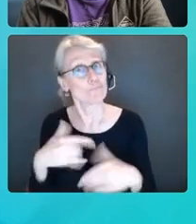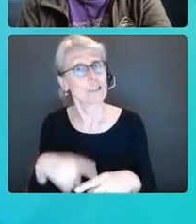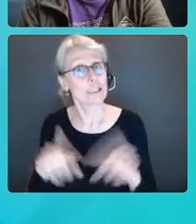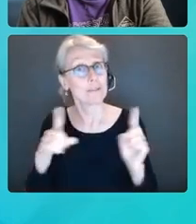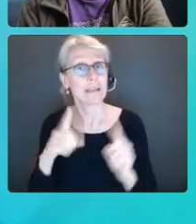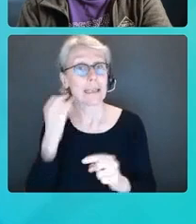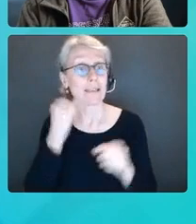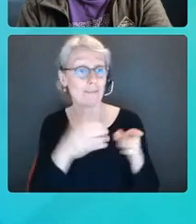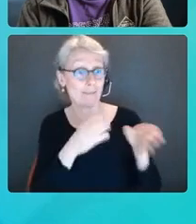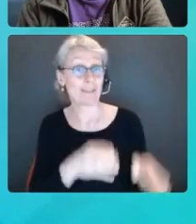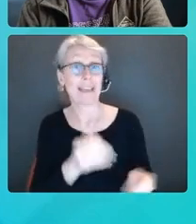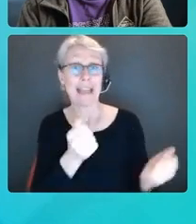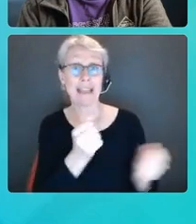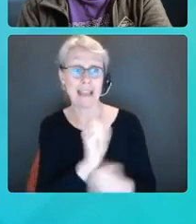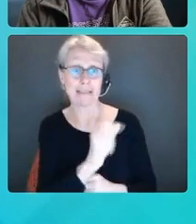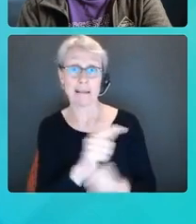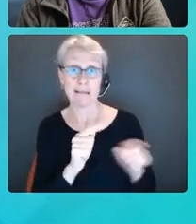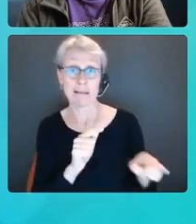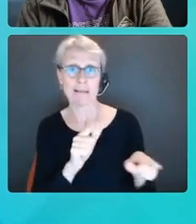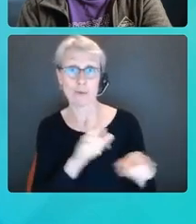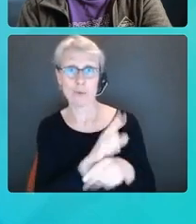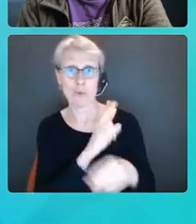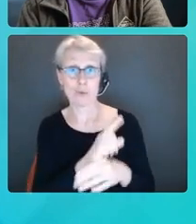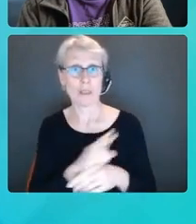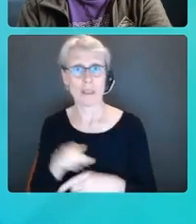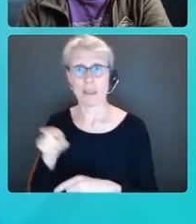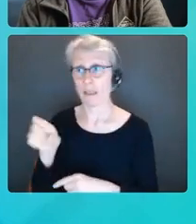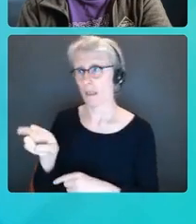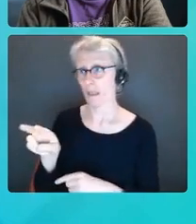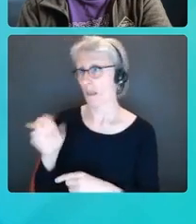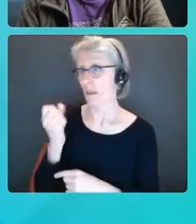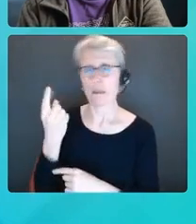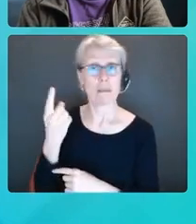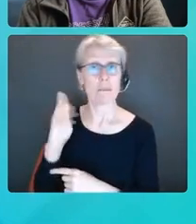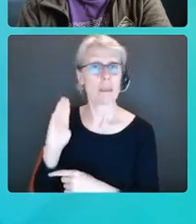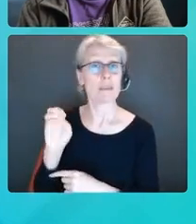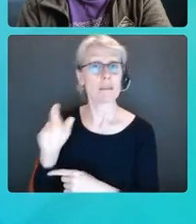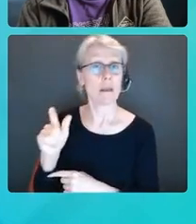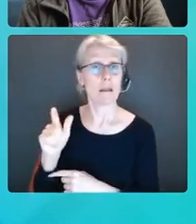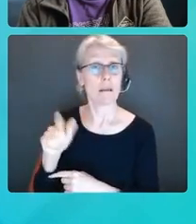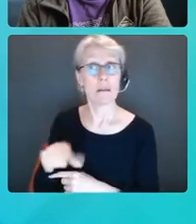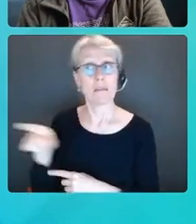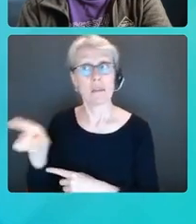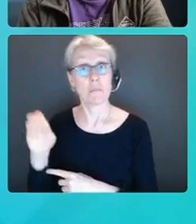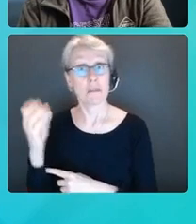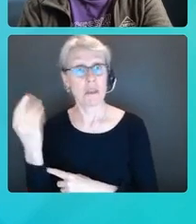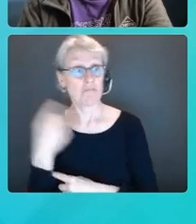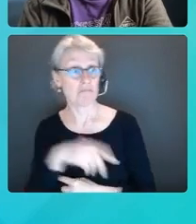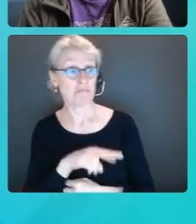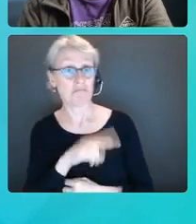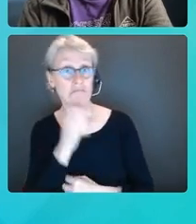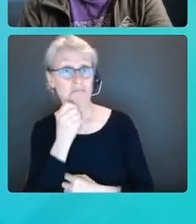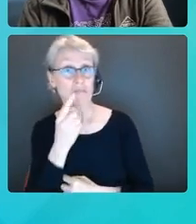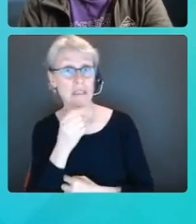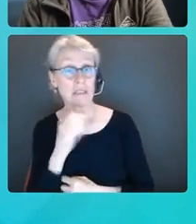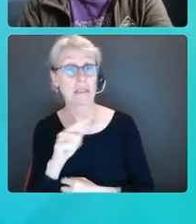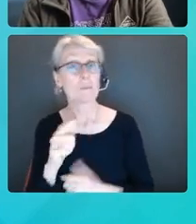speaks ASL or American Sign Language wouldn't understand British Sign Language. Which one to use? I would say go with,